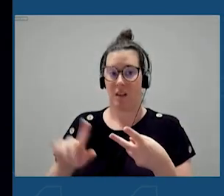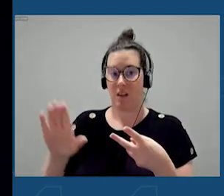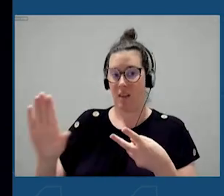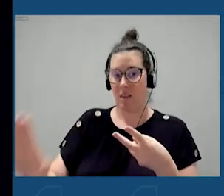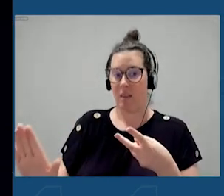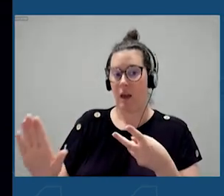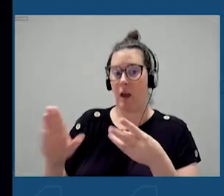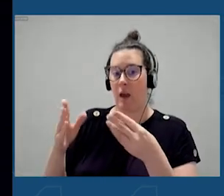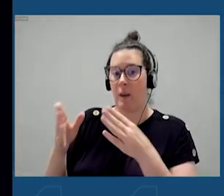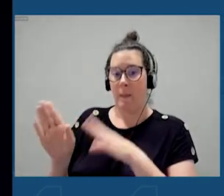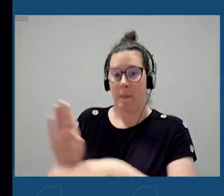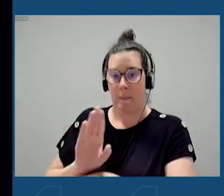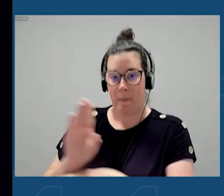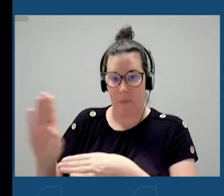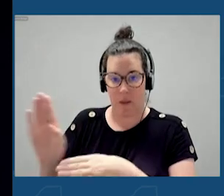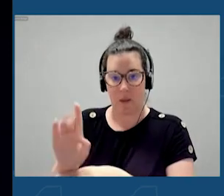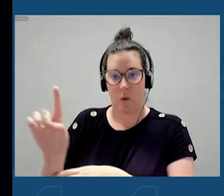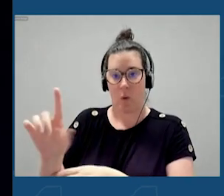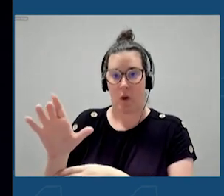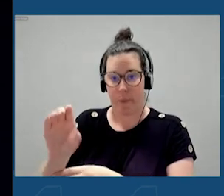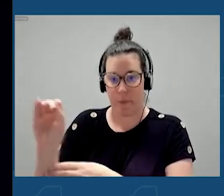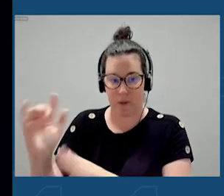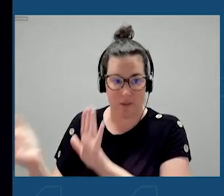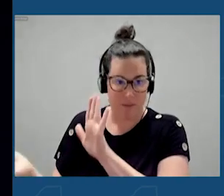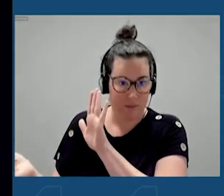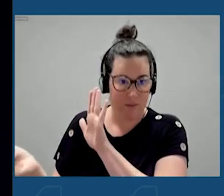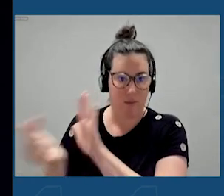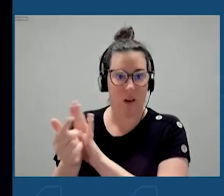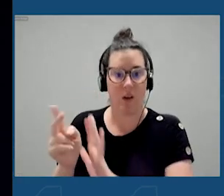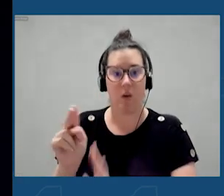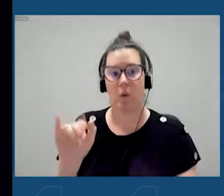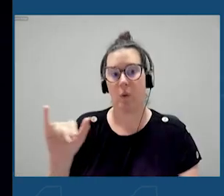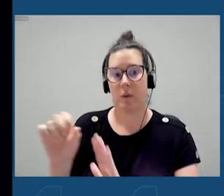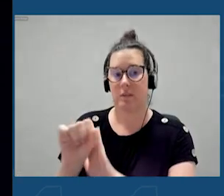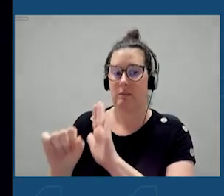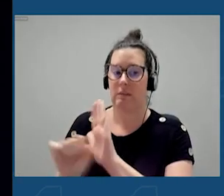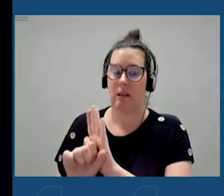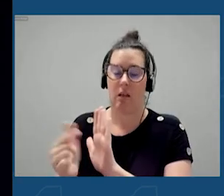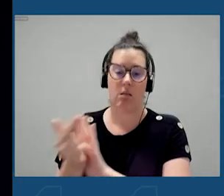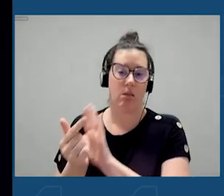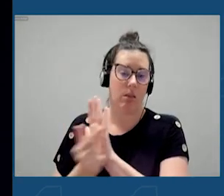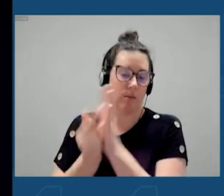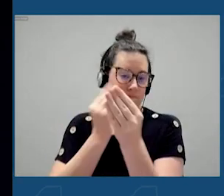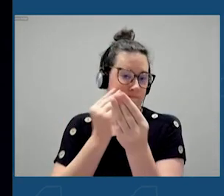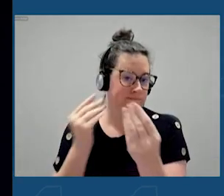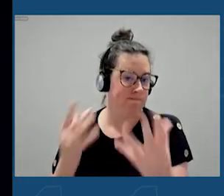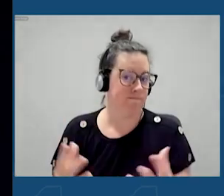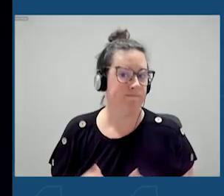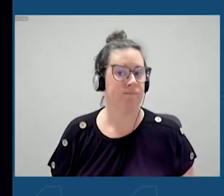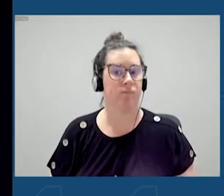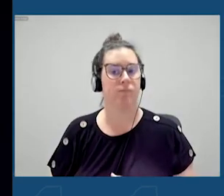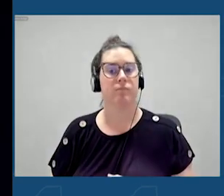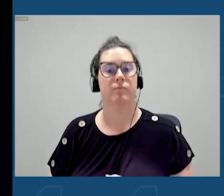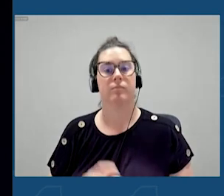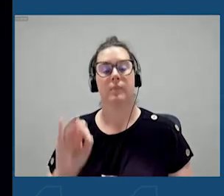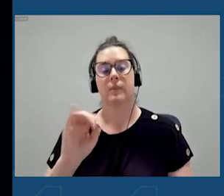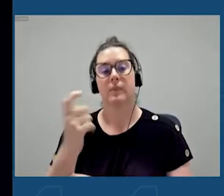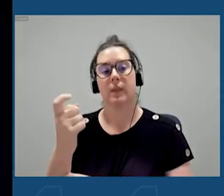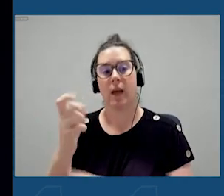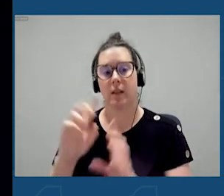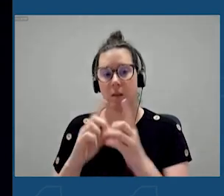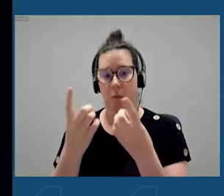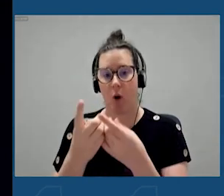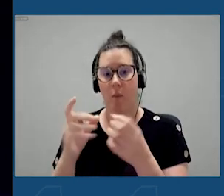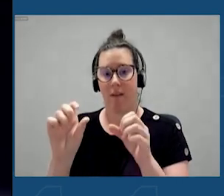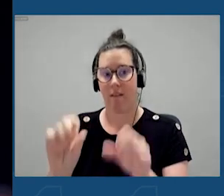operating absolutely 100% in violation of New York state law. And the tax department can levy fines on top